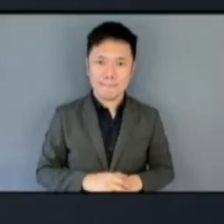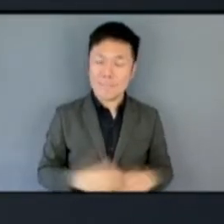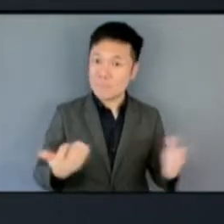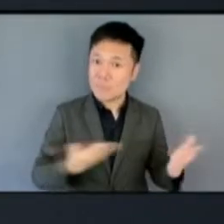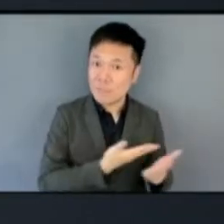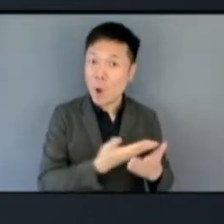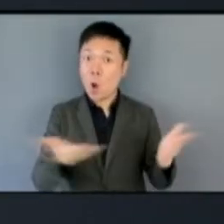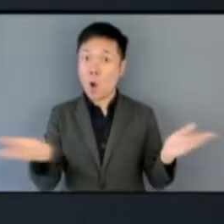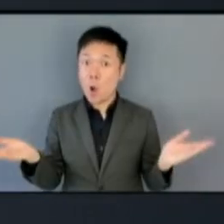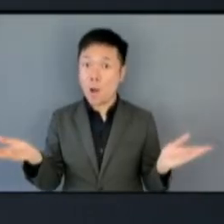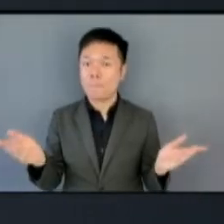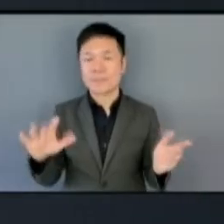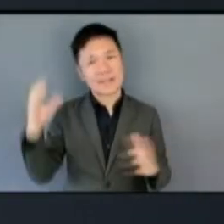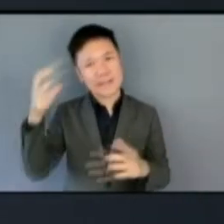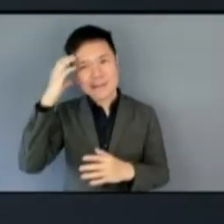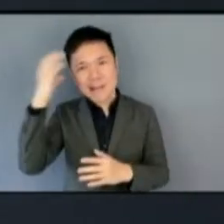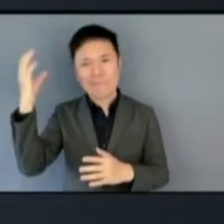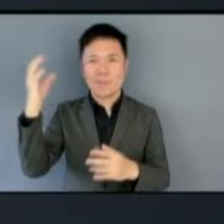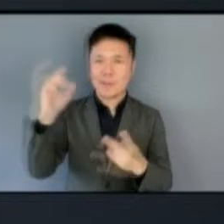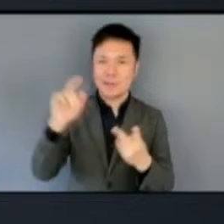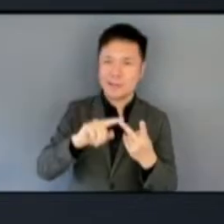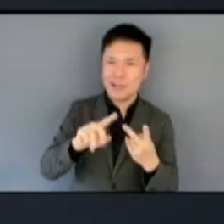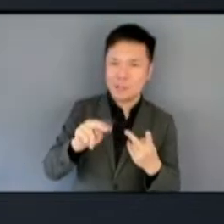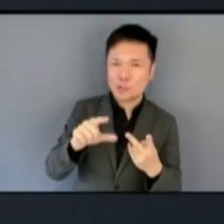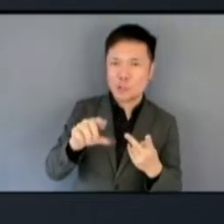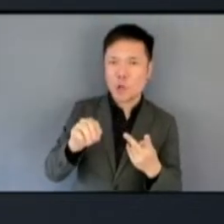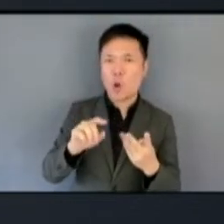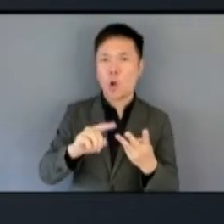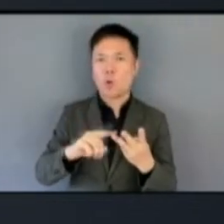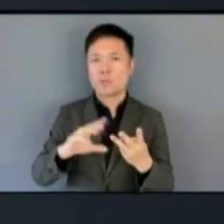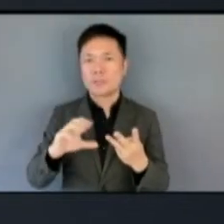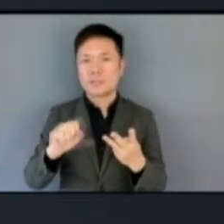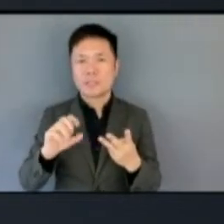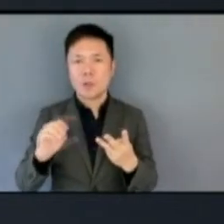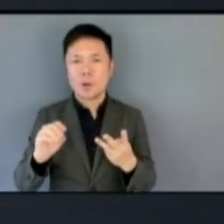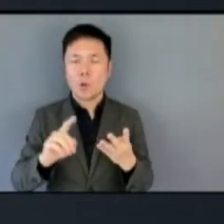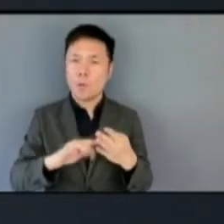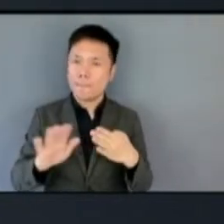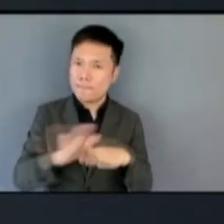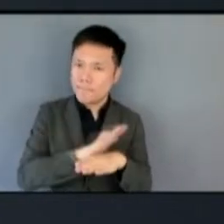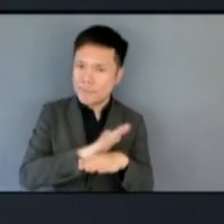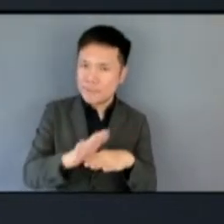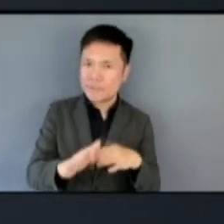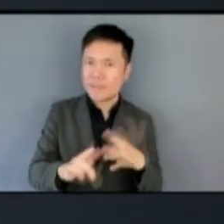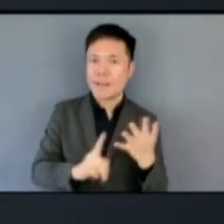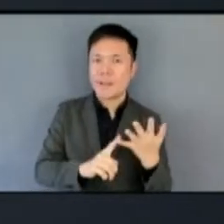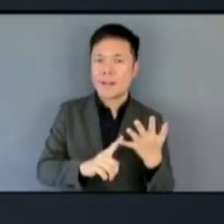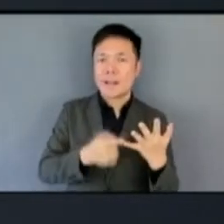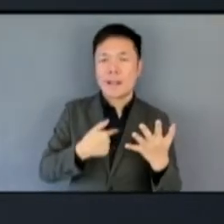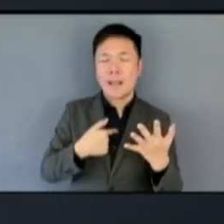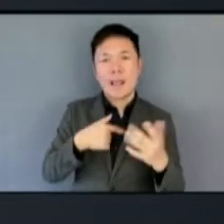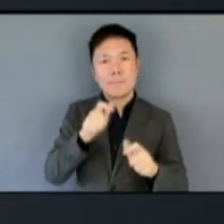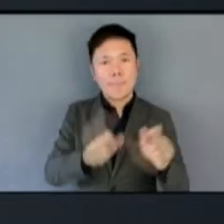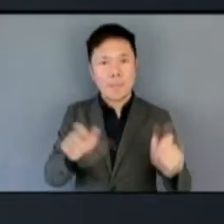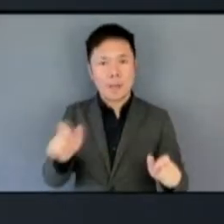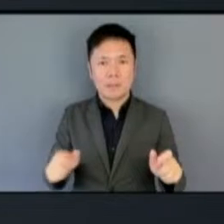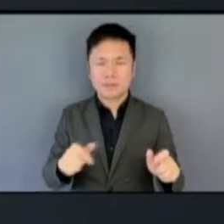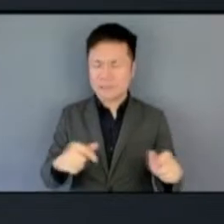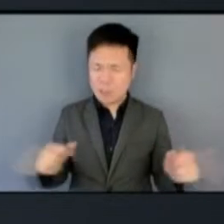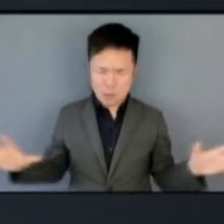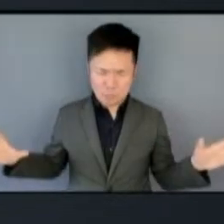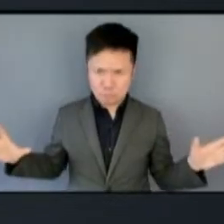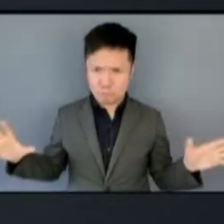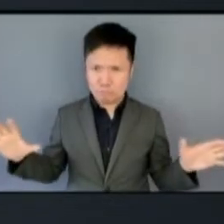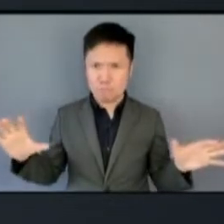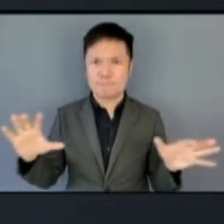sectors, the government, non-government, civil markets, and the families, and even individuals to co-create our future. I